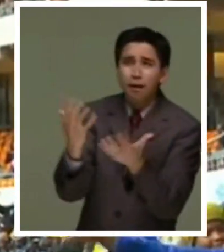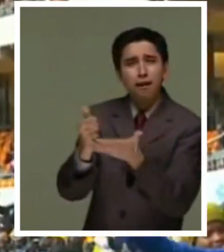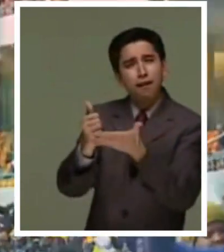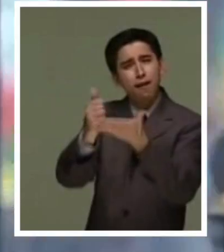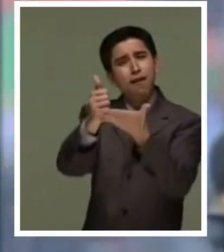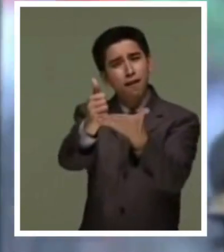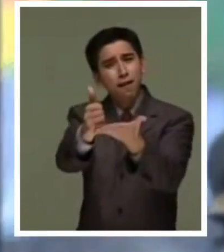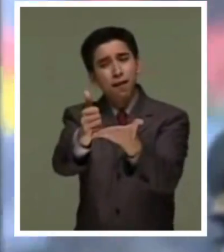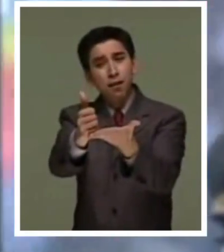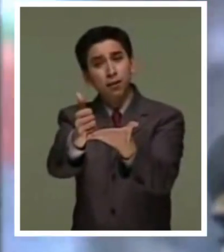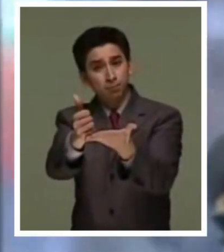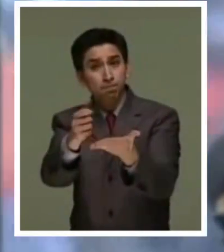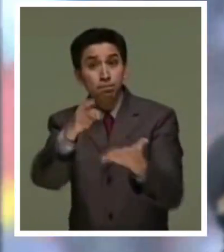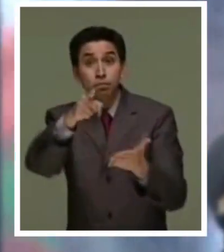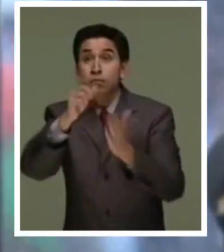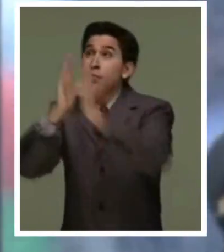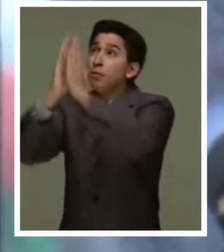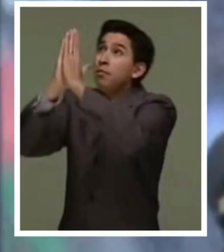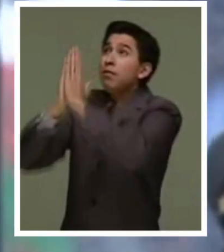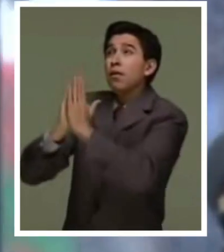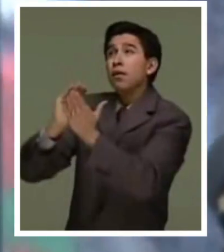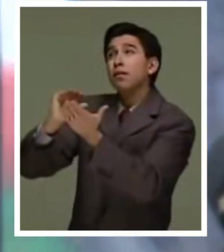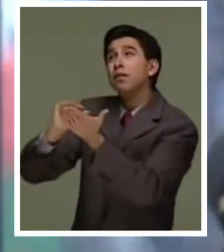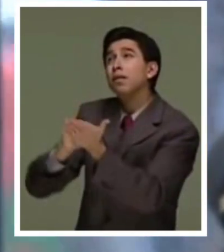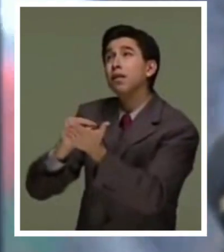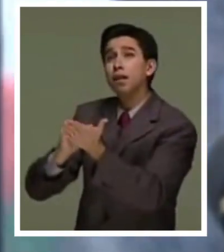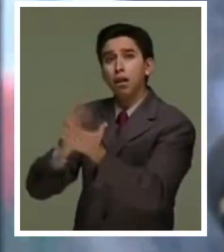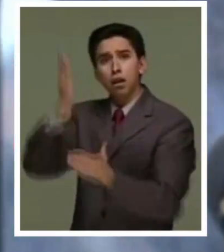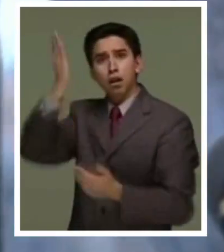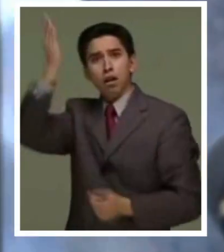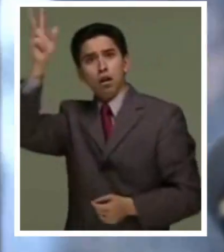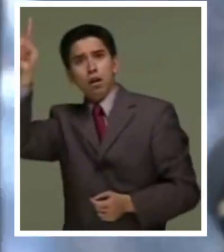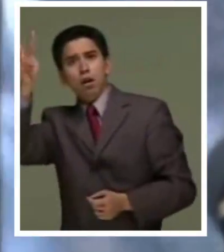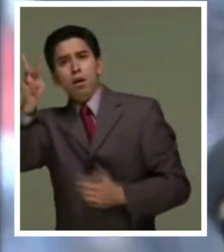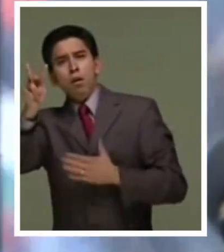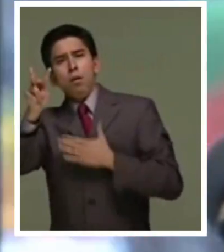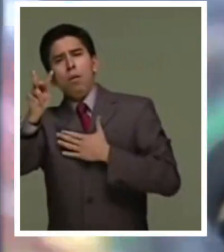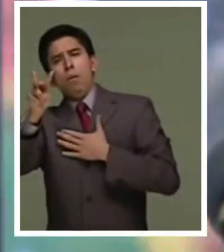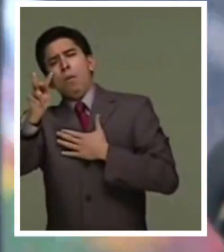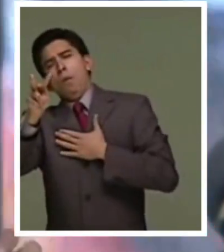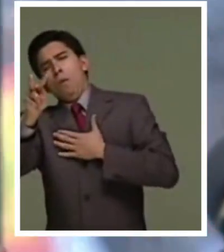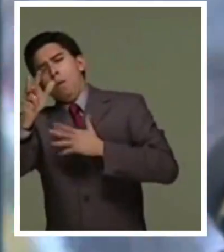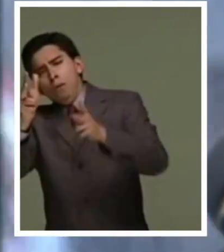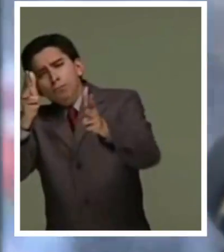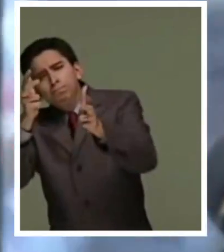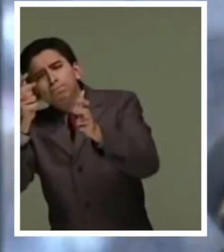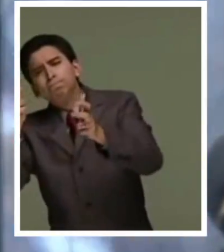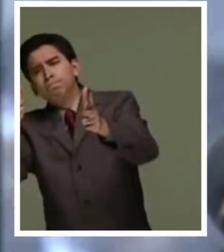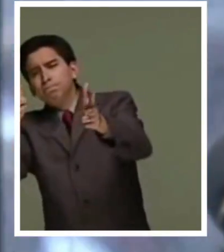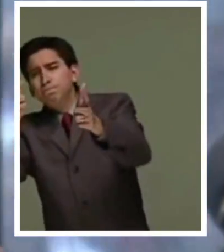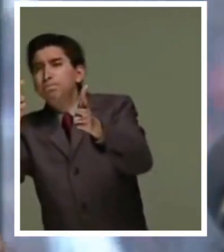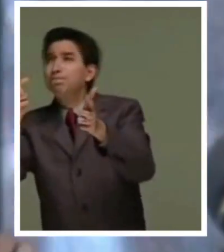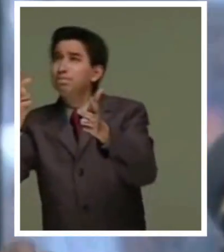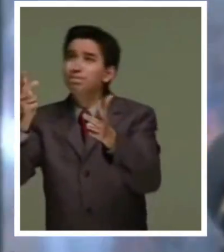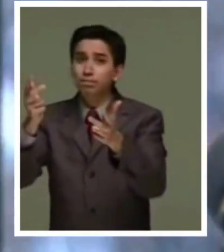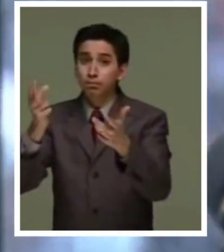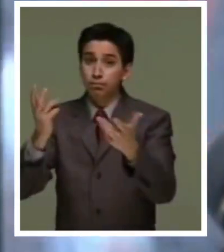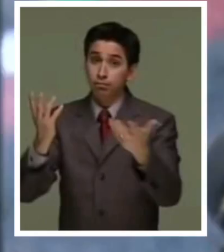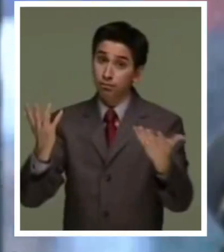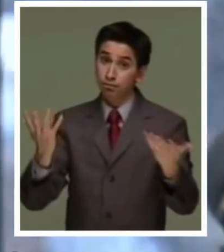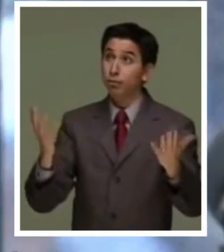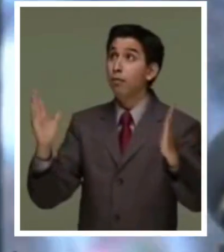platforms and strategies for action, so men and women could stand up for their God-given